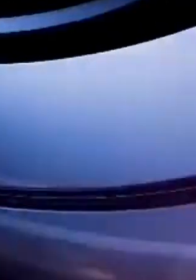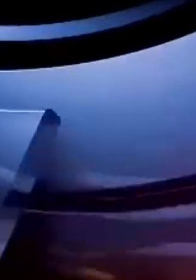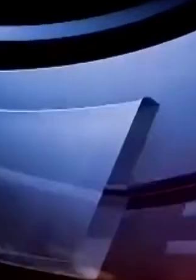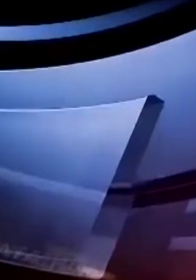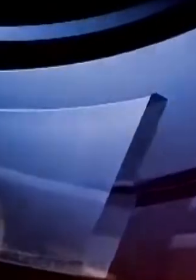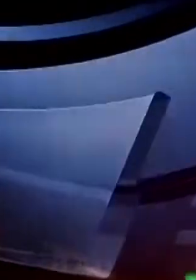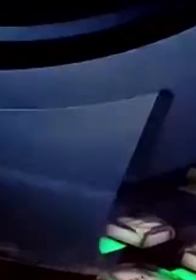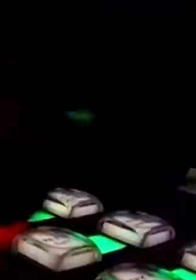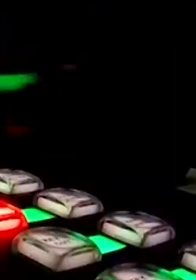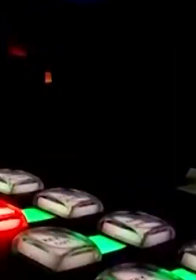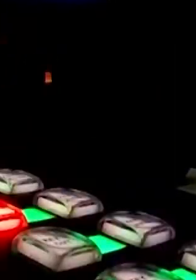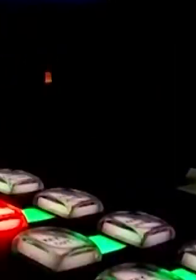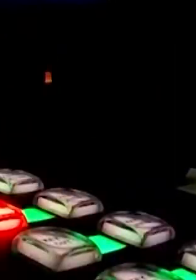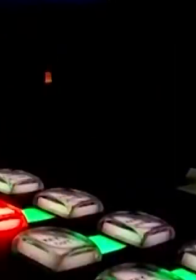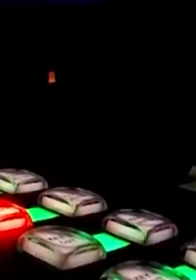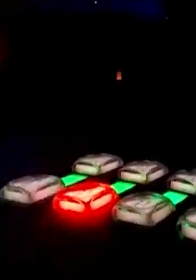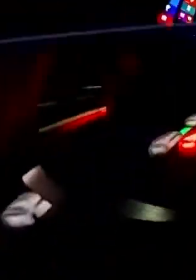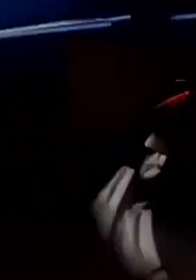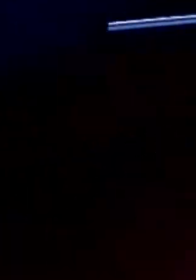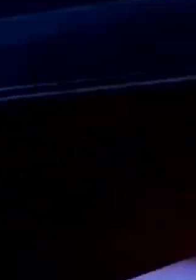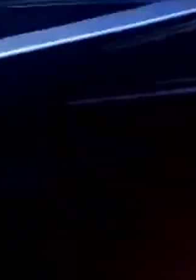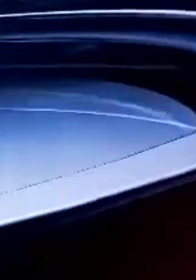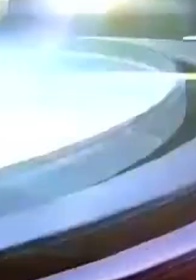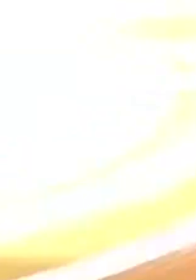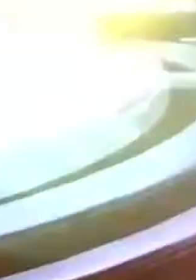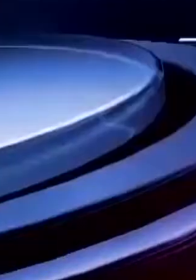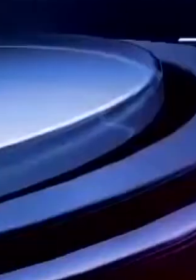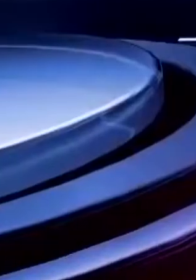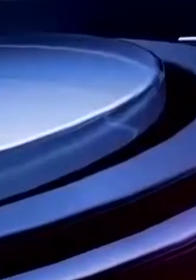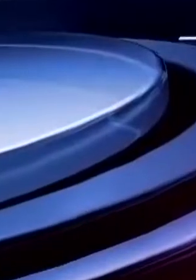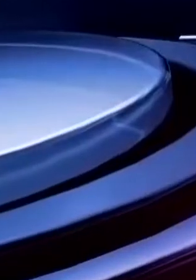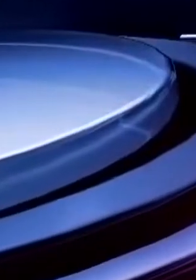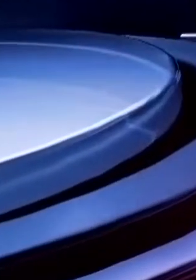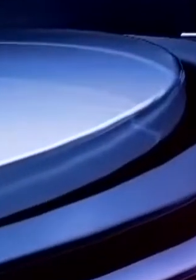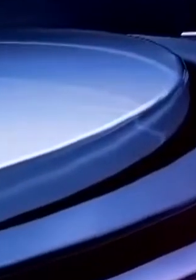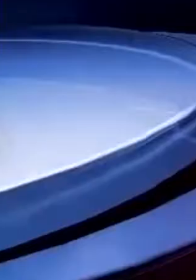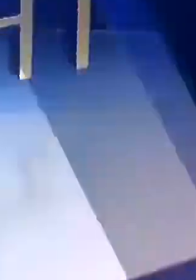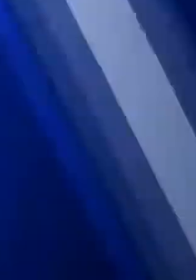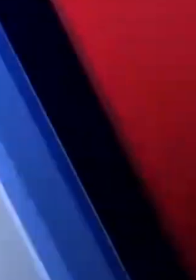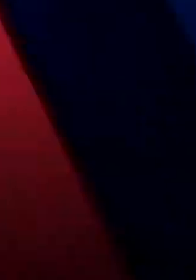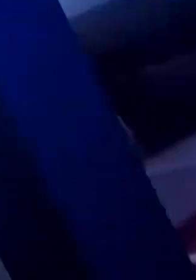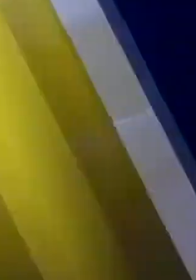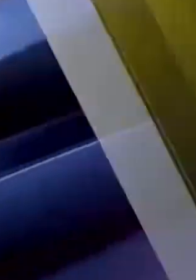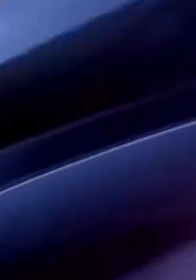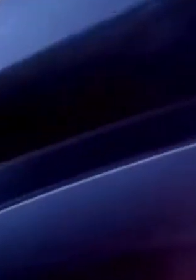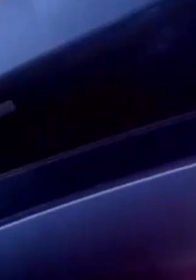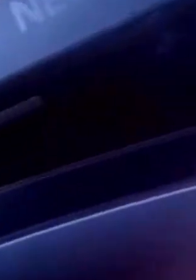Broadcasting from our studios in the Pine St. Michael, this is CBC News Night, starting now.